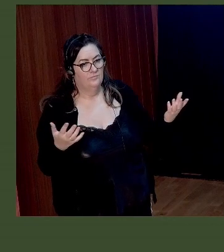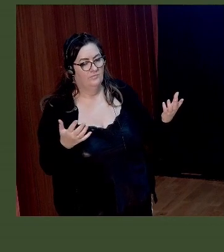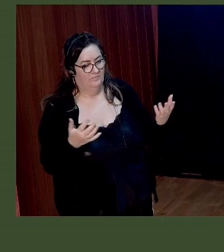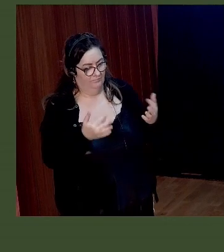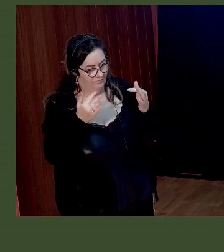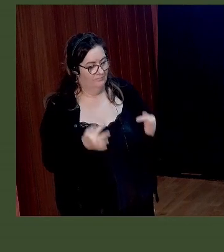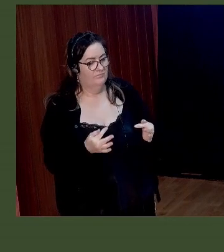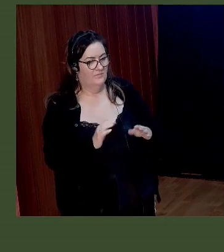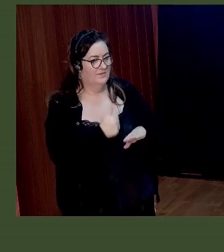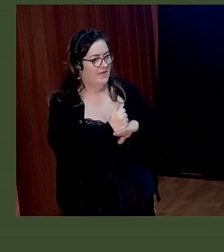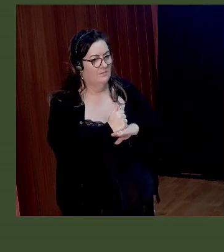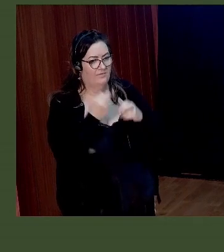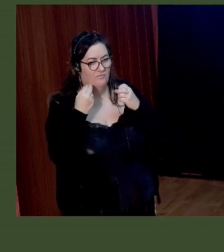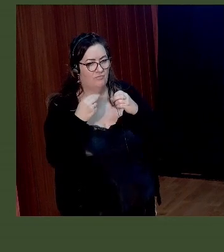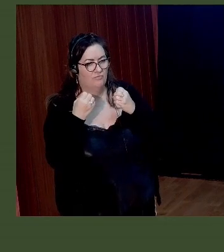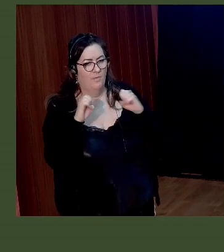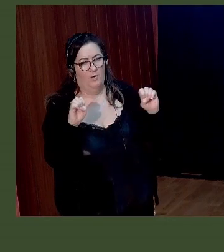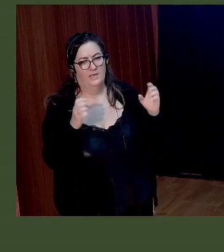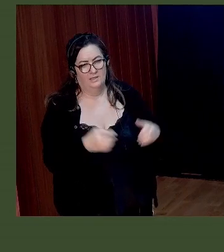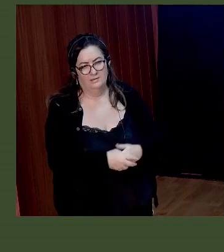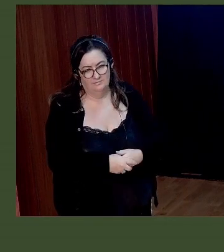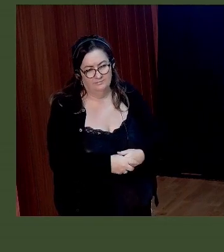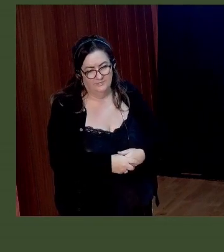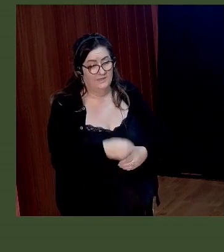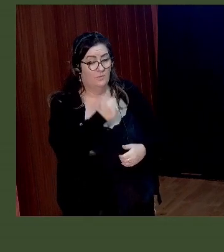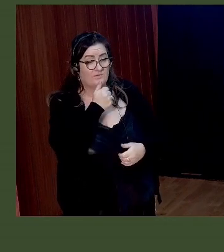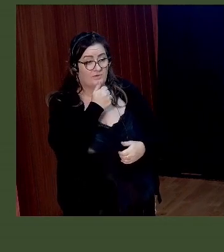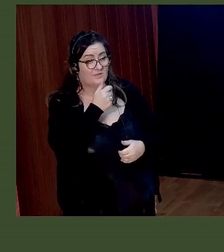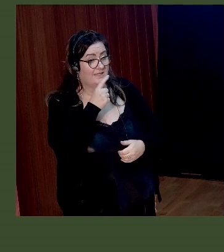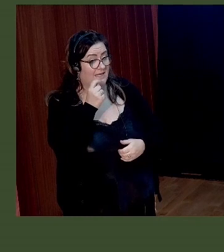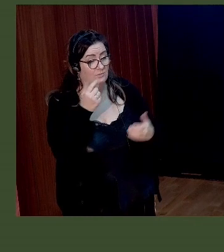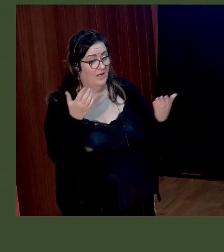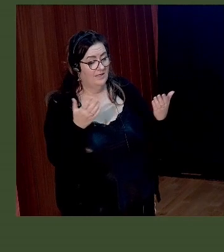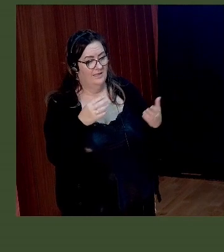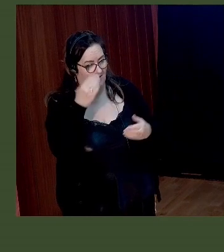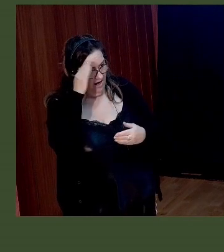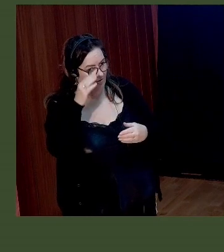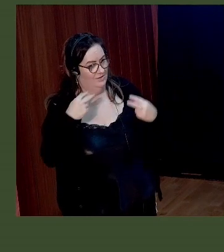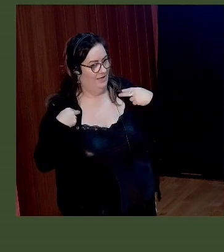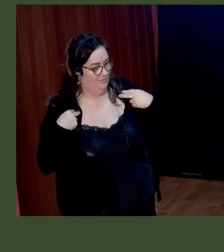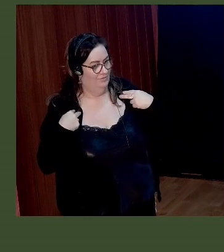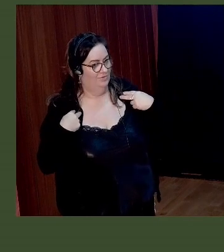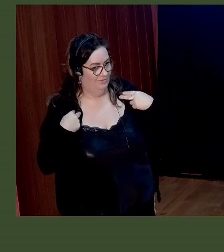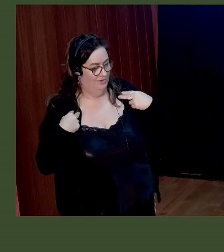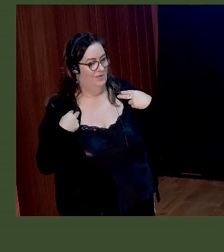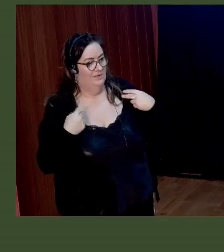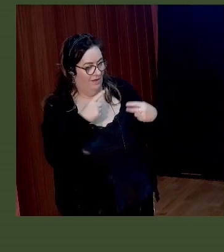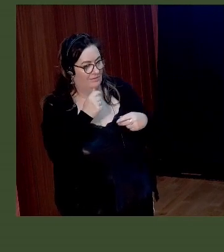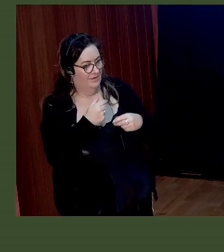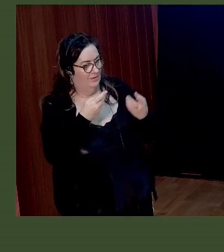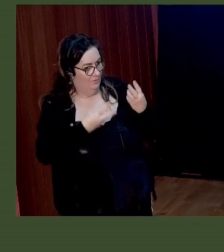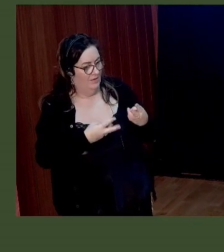it reaffirmed the establishment of the Republic. That independence was first announced in Irish, reflecting the ethnological basis of the